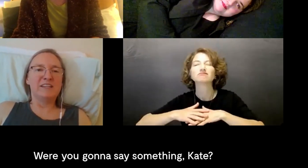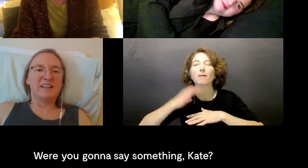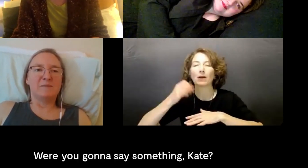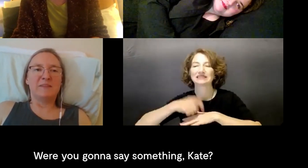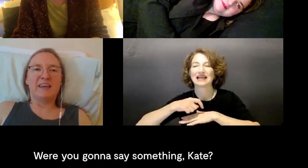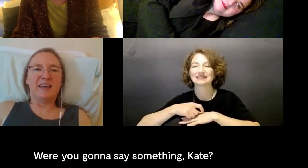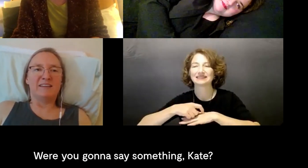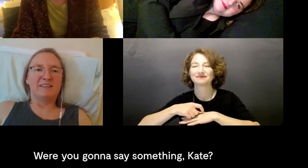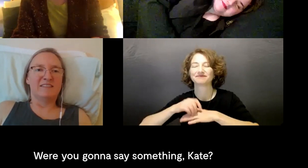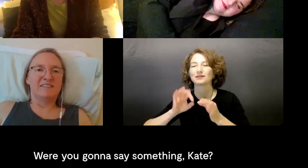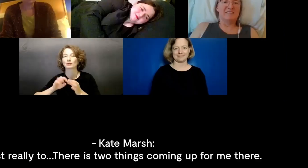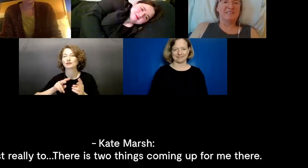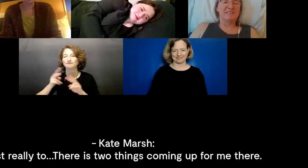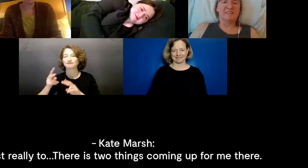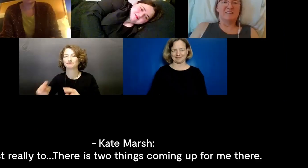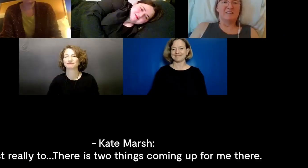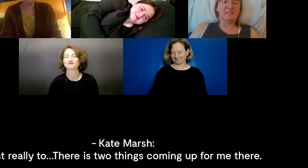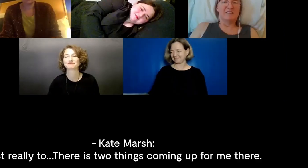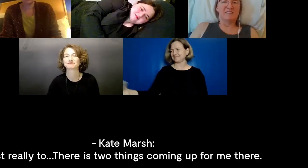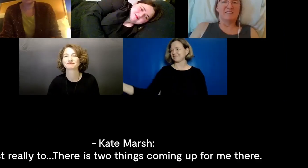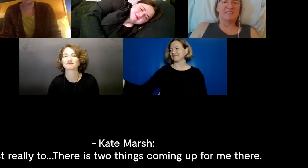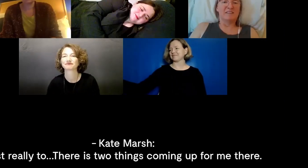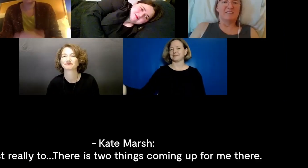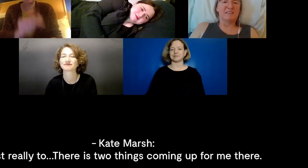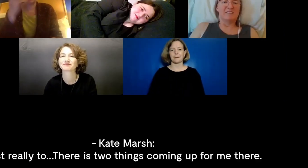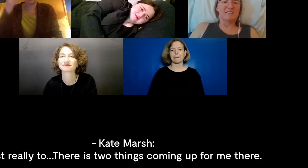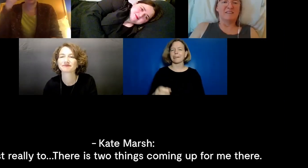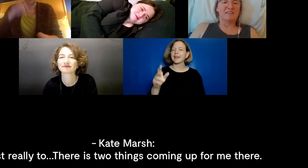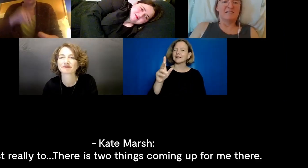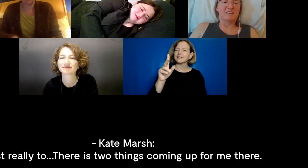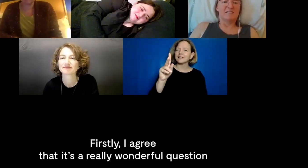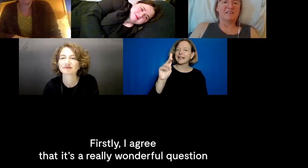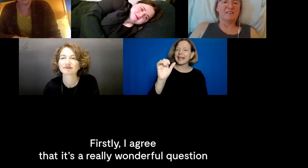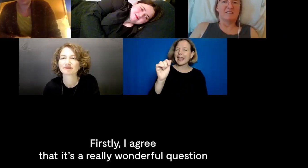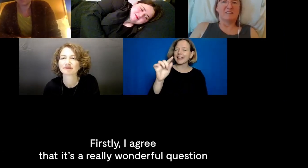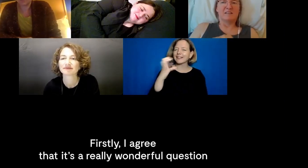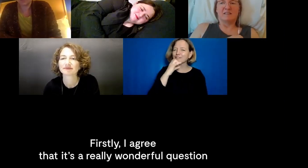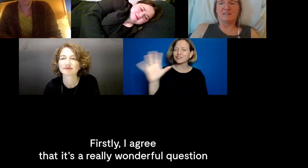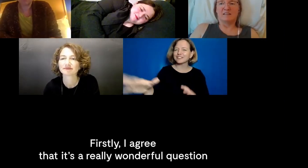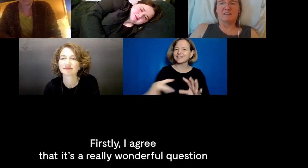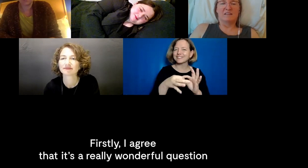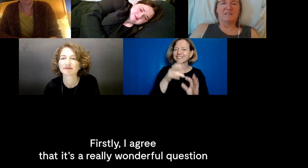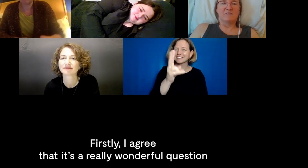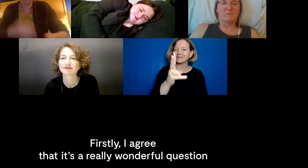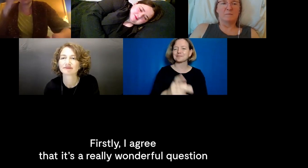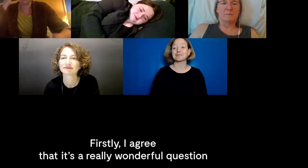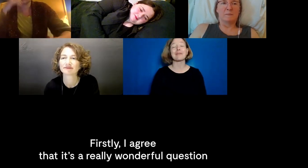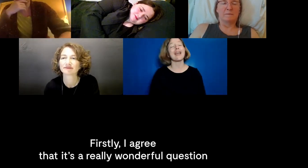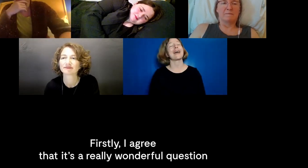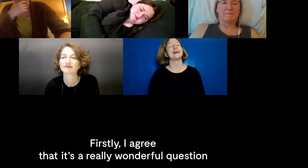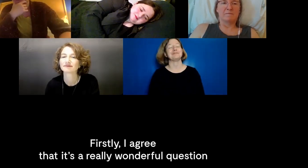Were you going to say something, Kate? Just really there's two things coming up for me there. Firstly, I agree that it's a